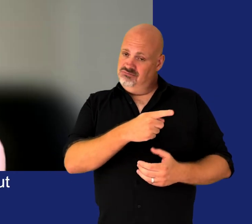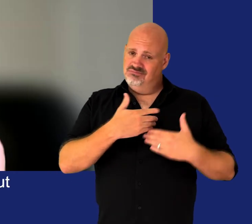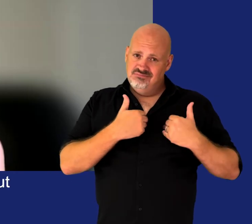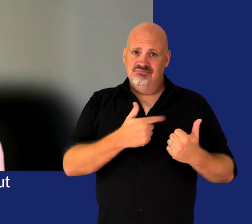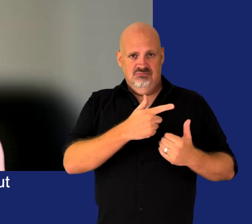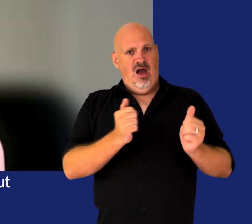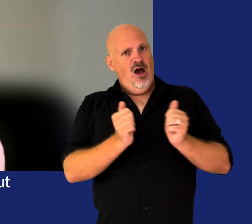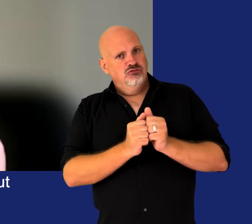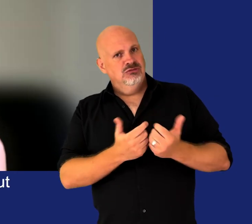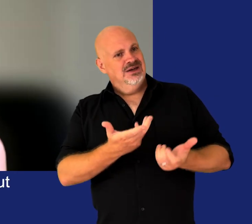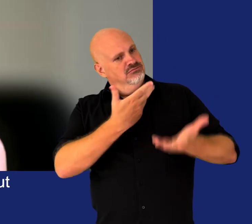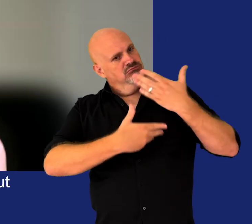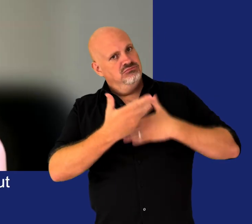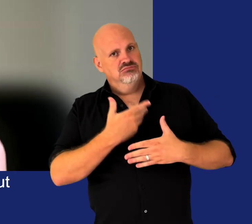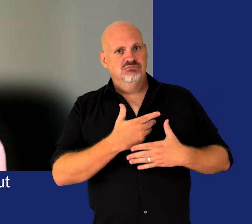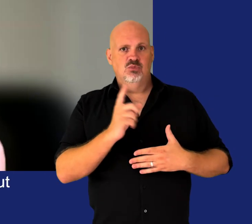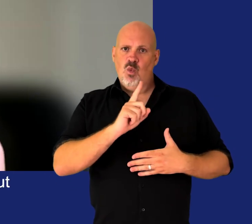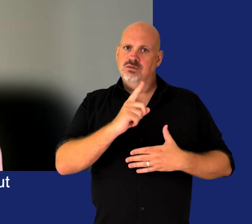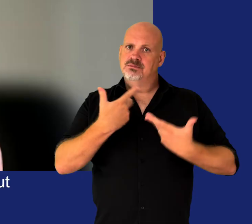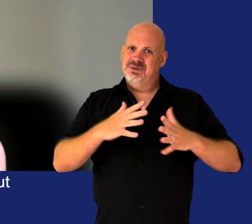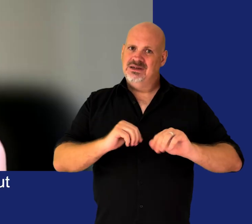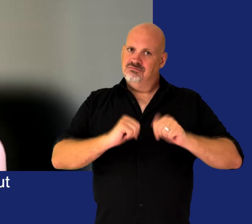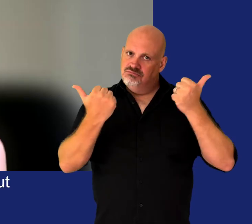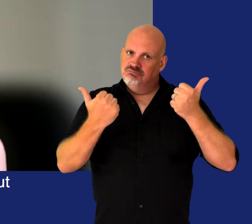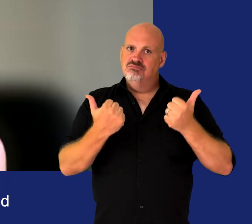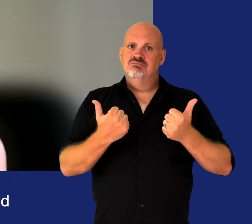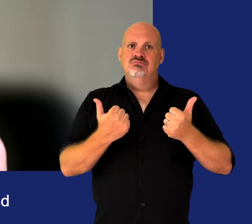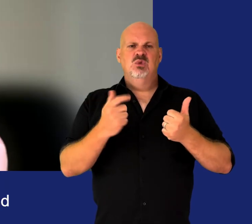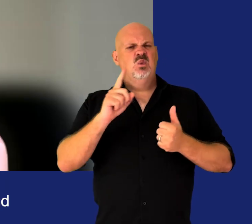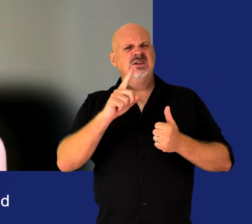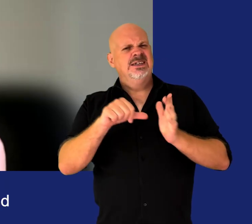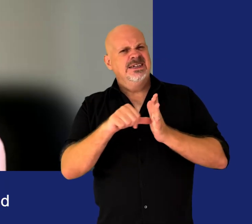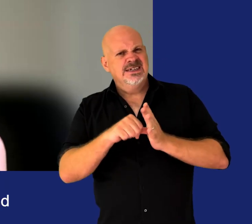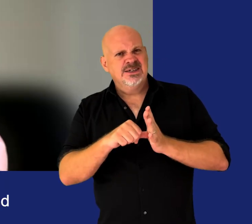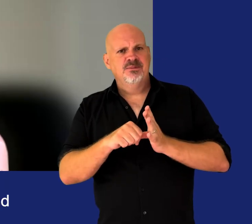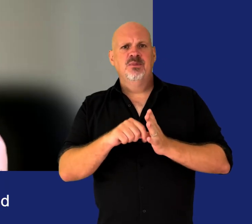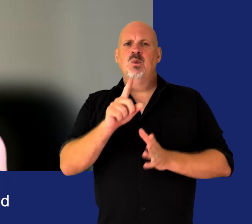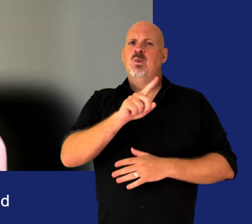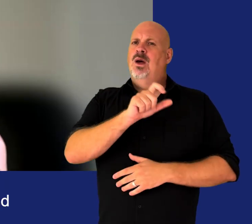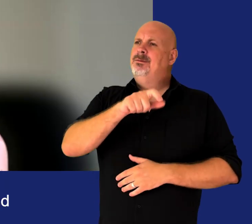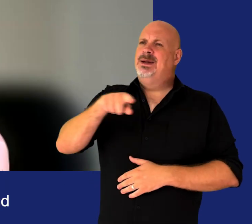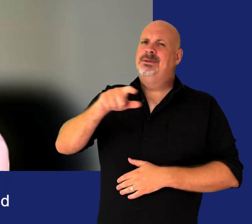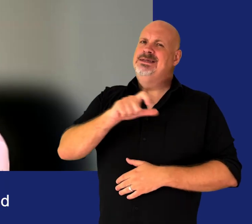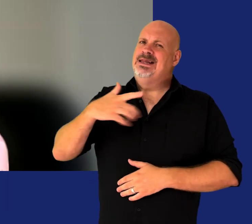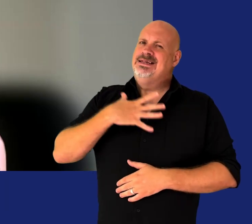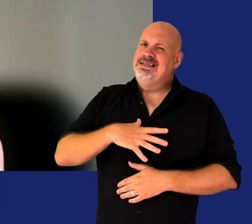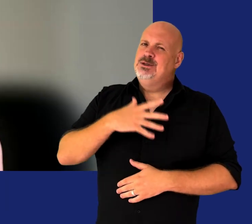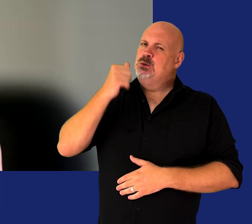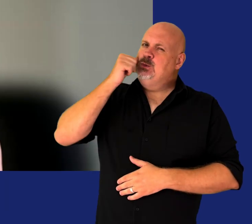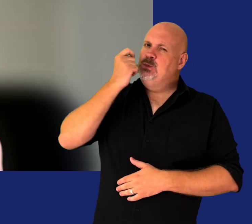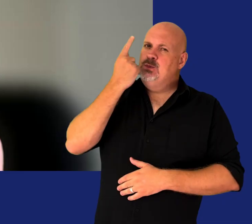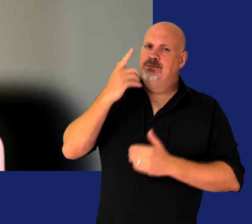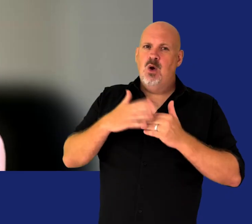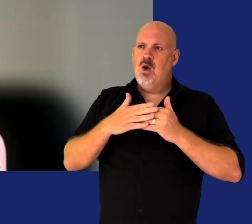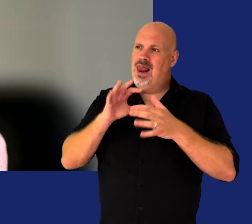kindly agreed to talk about what has worked well for them, what still gets in the way and what people need to understand about